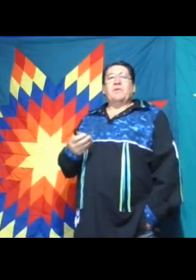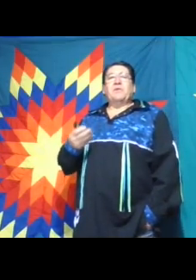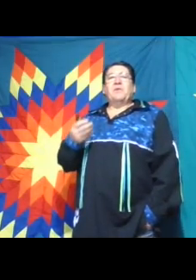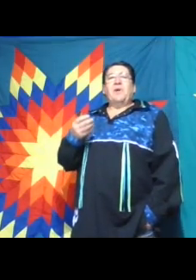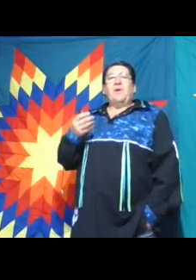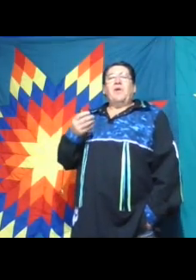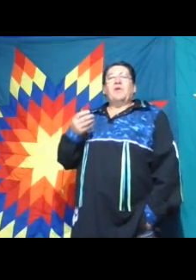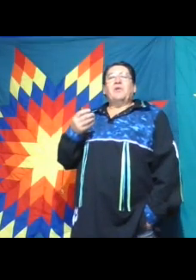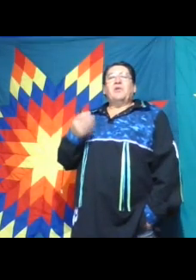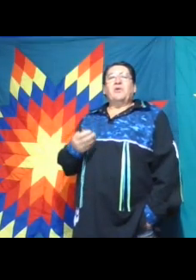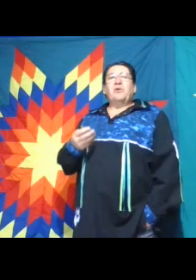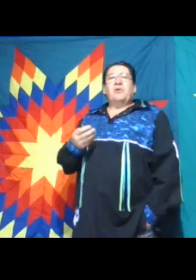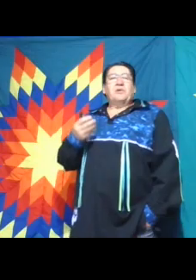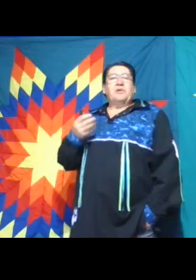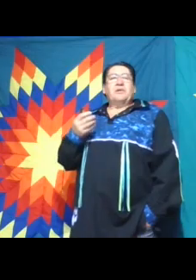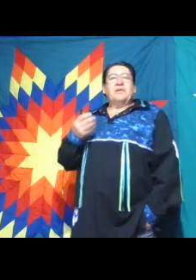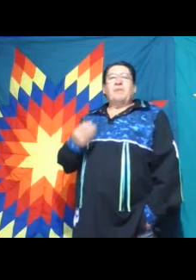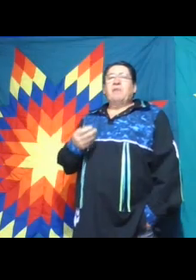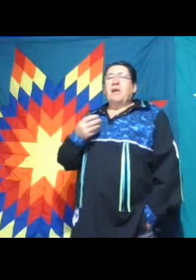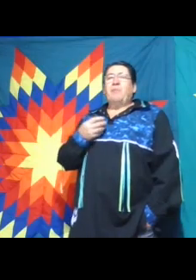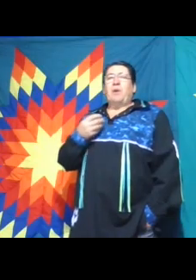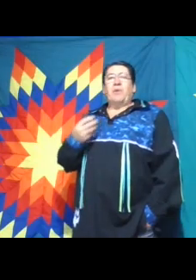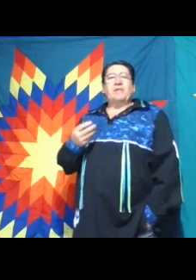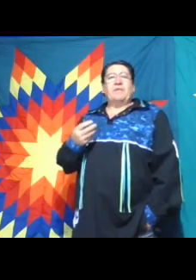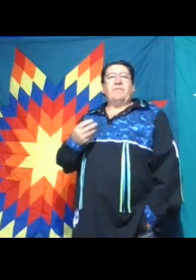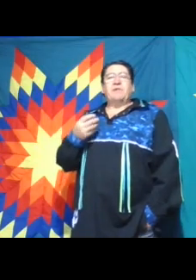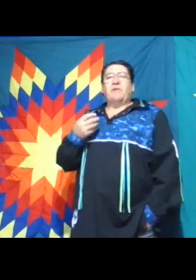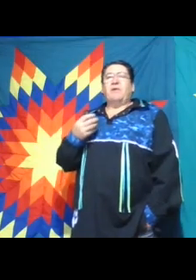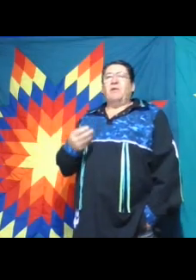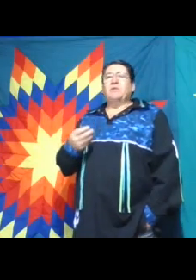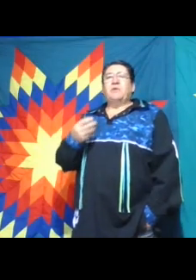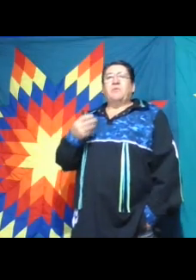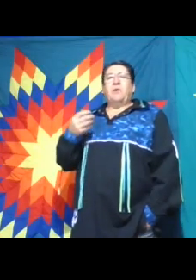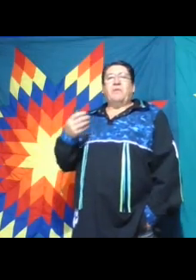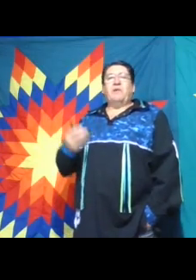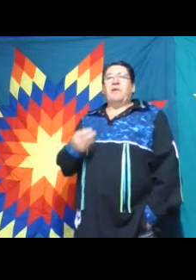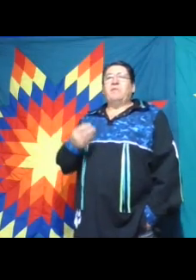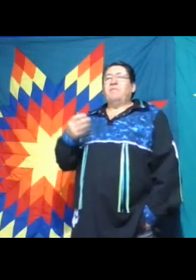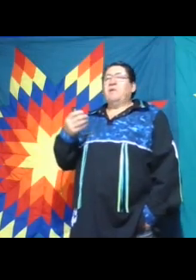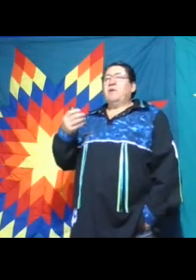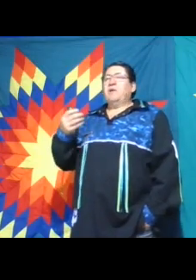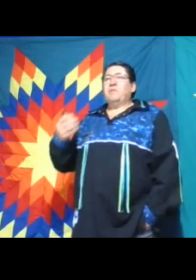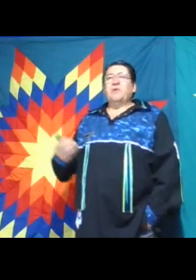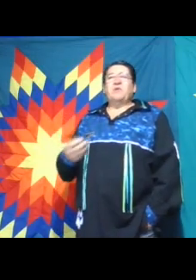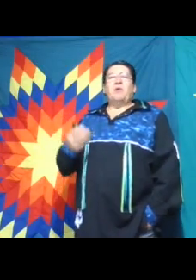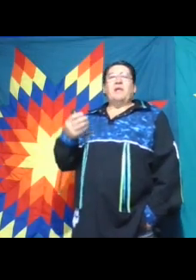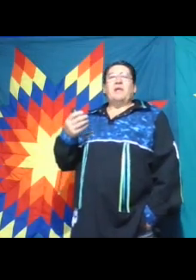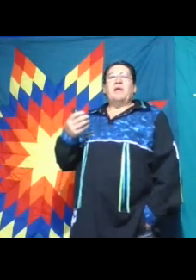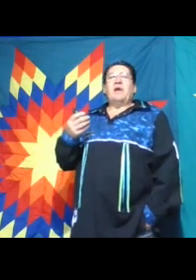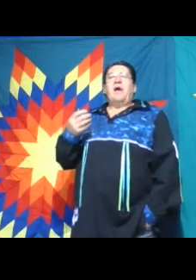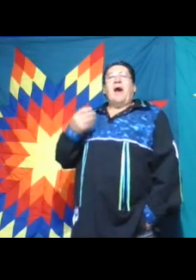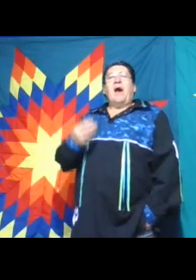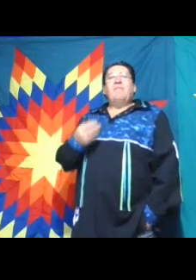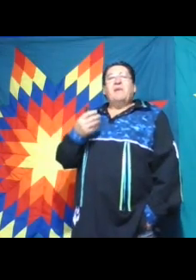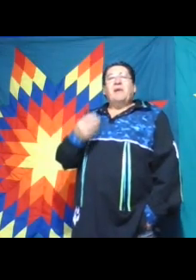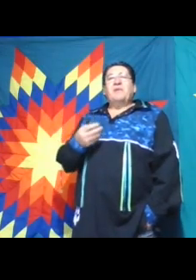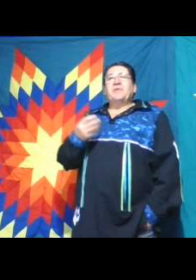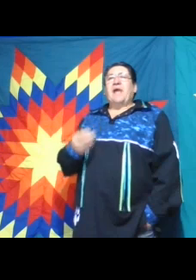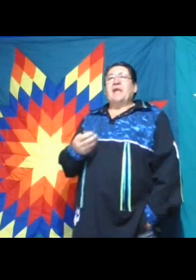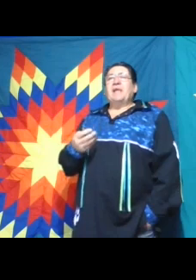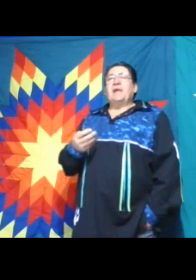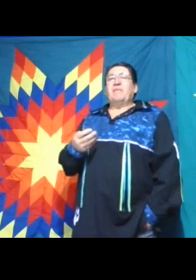first to learn something about us, if it's our culture, our way of life, our spirituality, have